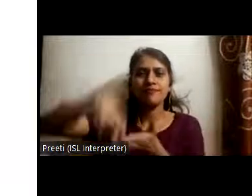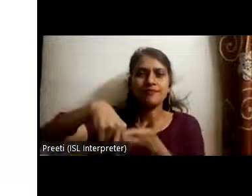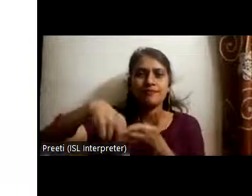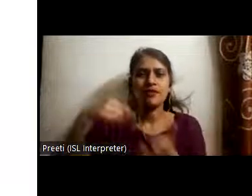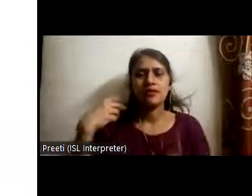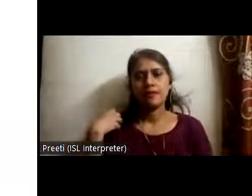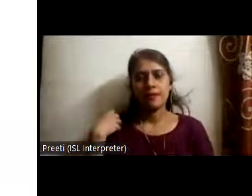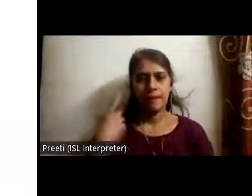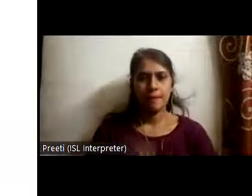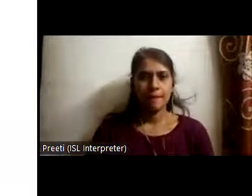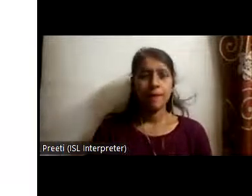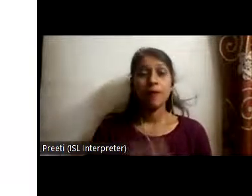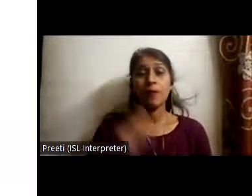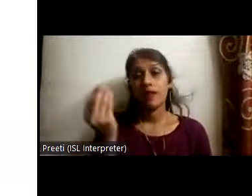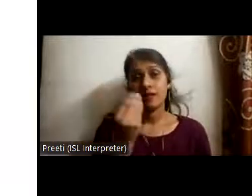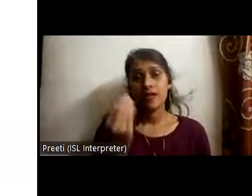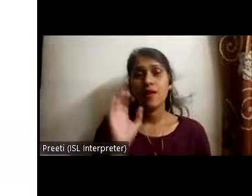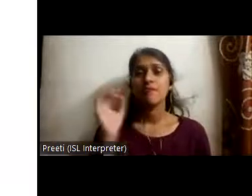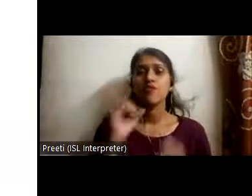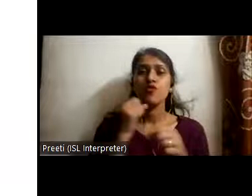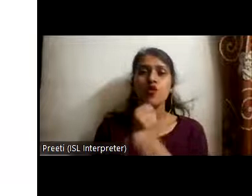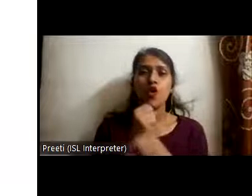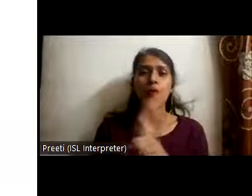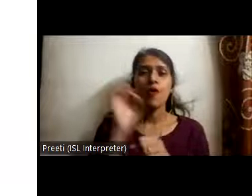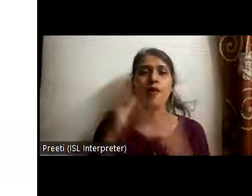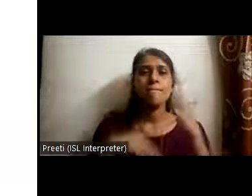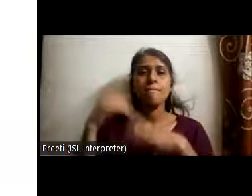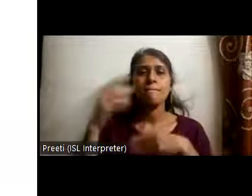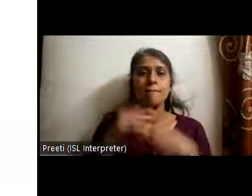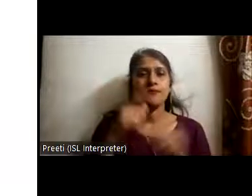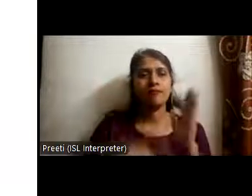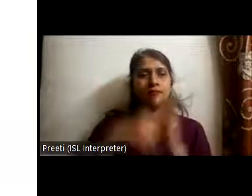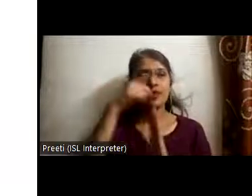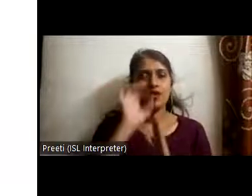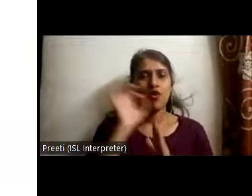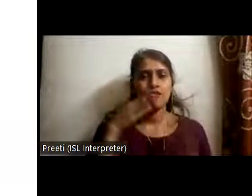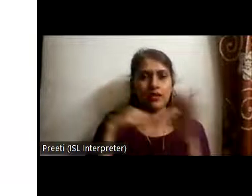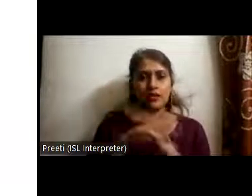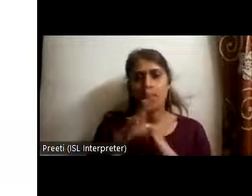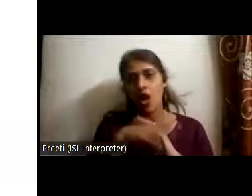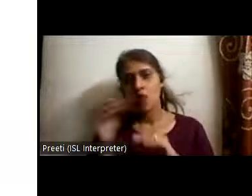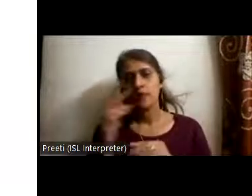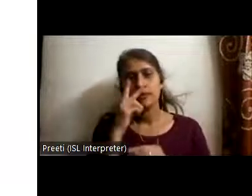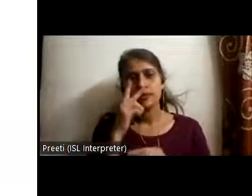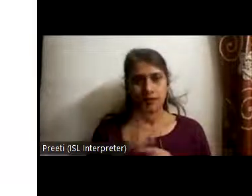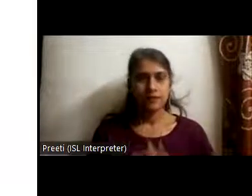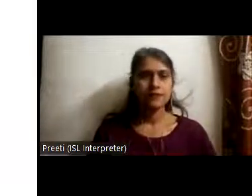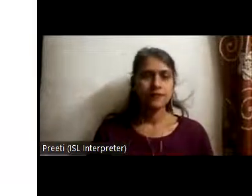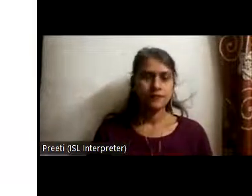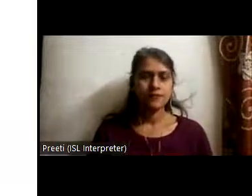This is a Assam Secretariat, one of the buildings. I'm giving a picture here of the Assam Secretariat. And you see there's a